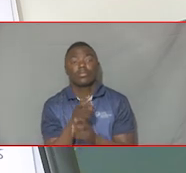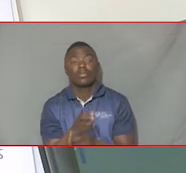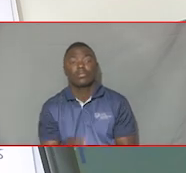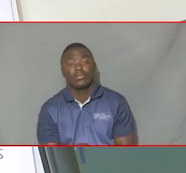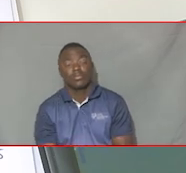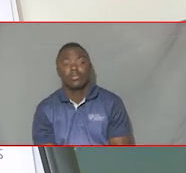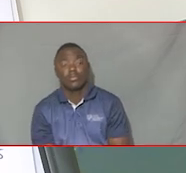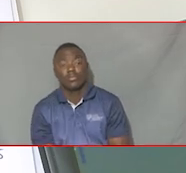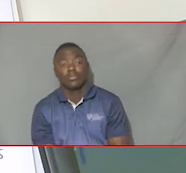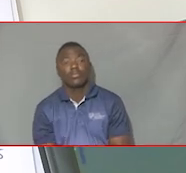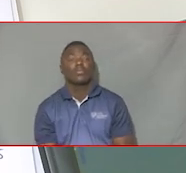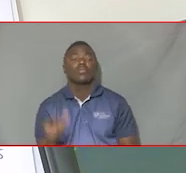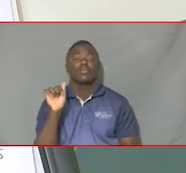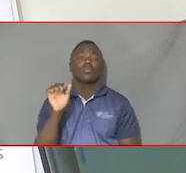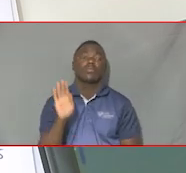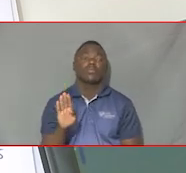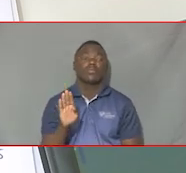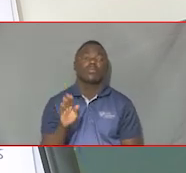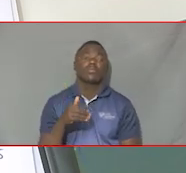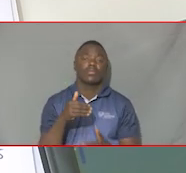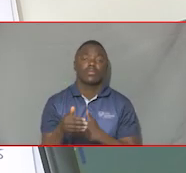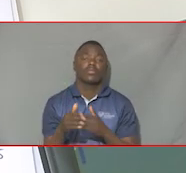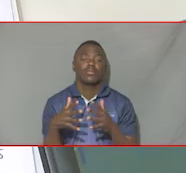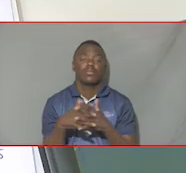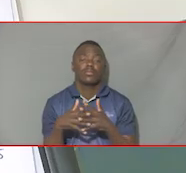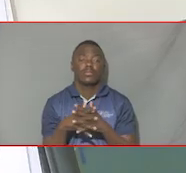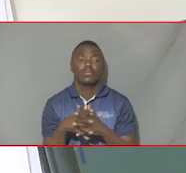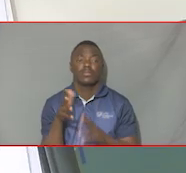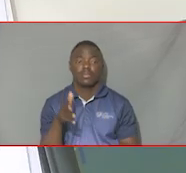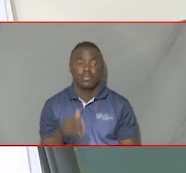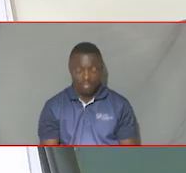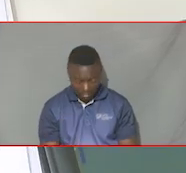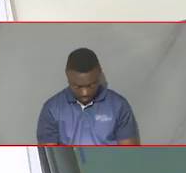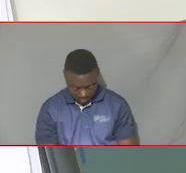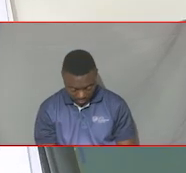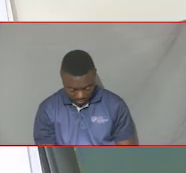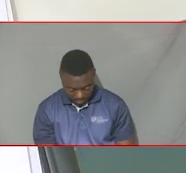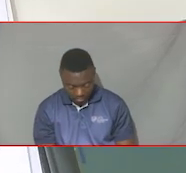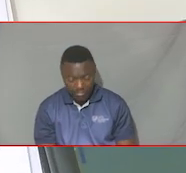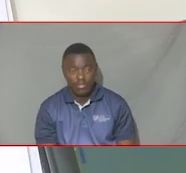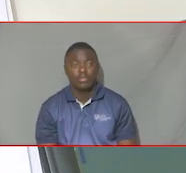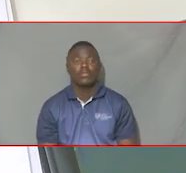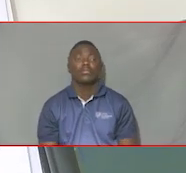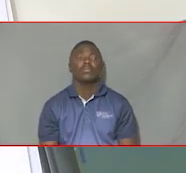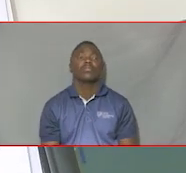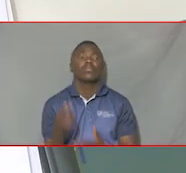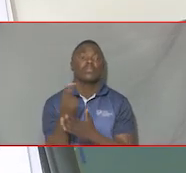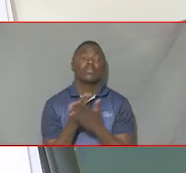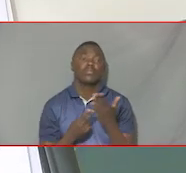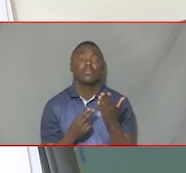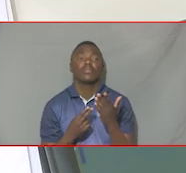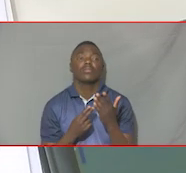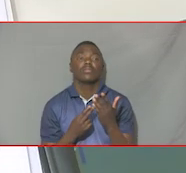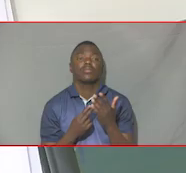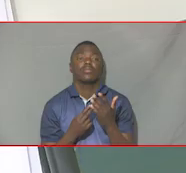get the values of A and B, I will help you after the class with that. Right, the next one, people, they say draw the least squares